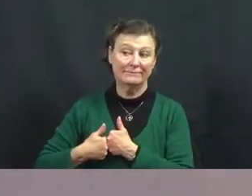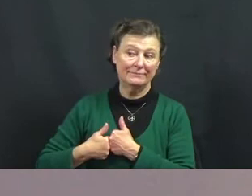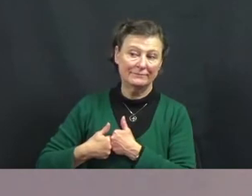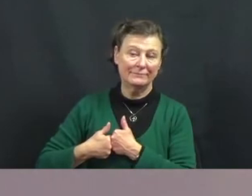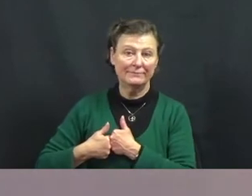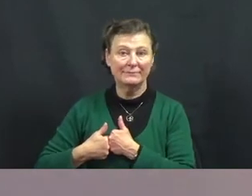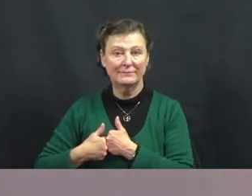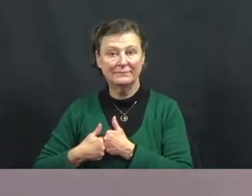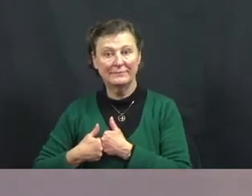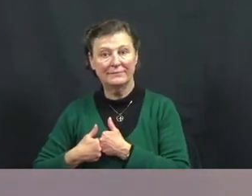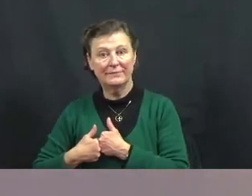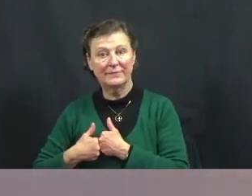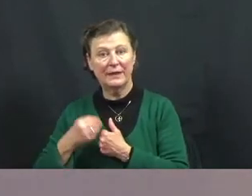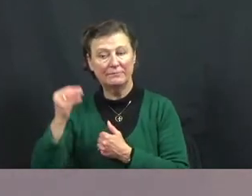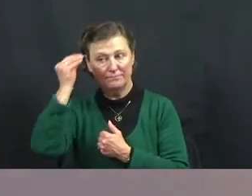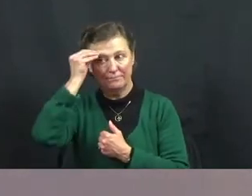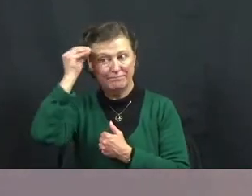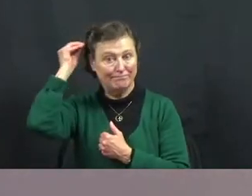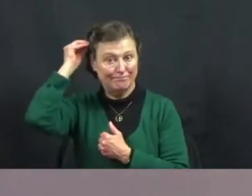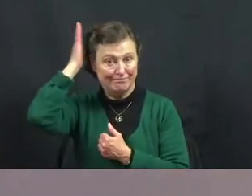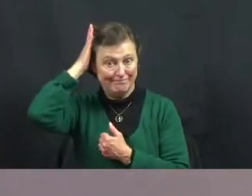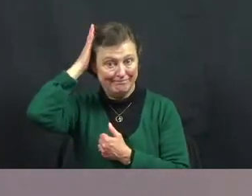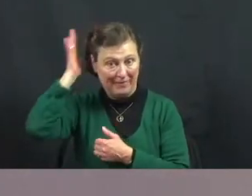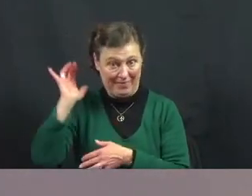And being mindful of this,